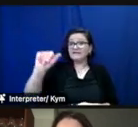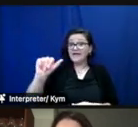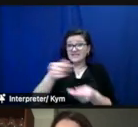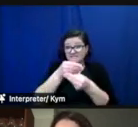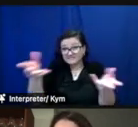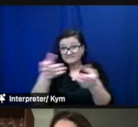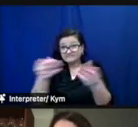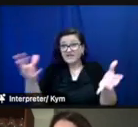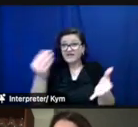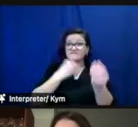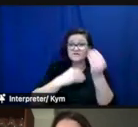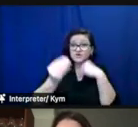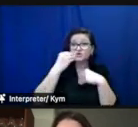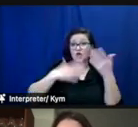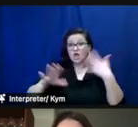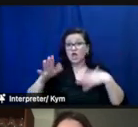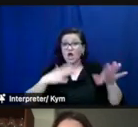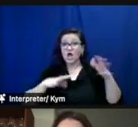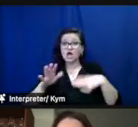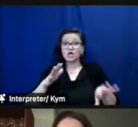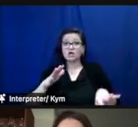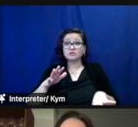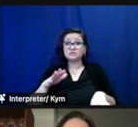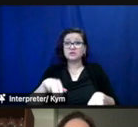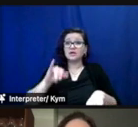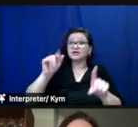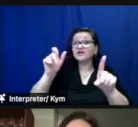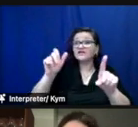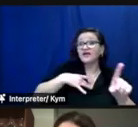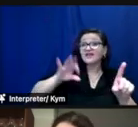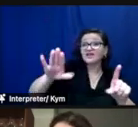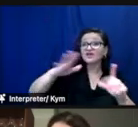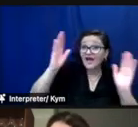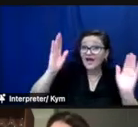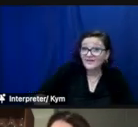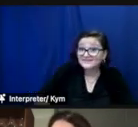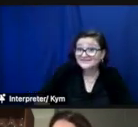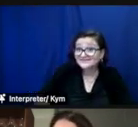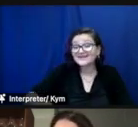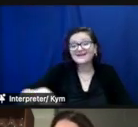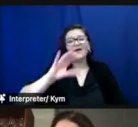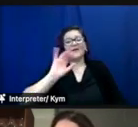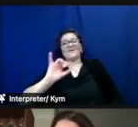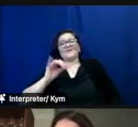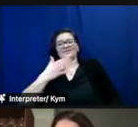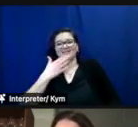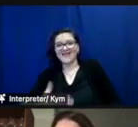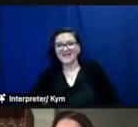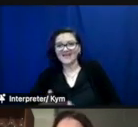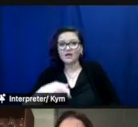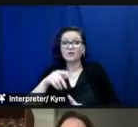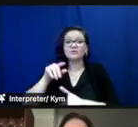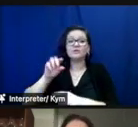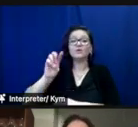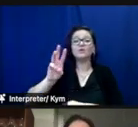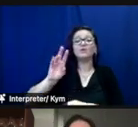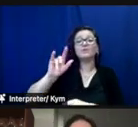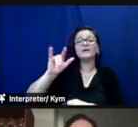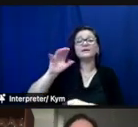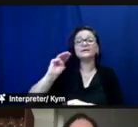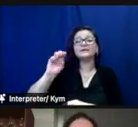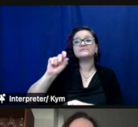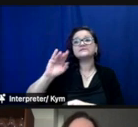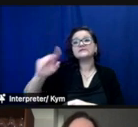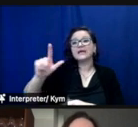coordinated escapes. I like your house in the room. I know. No, thank you. he raised money, and he served. So he basically had